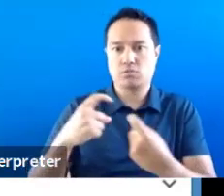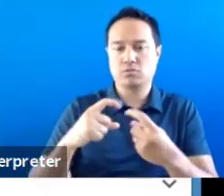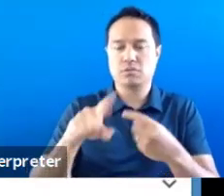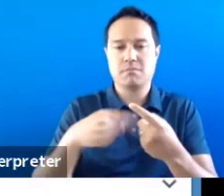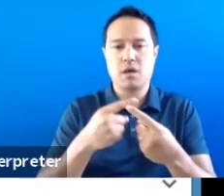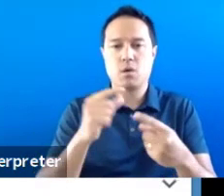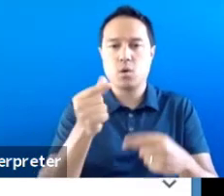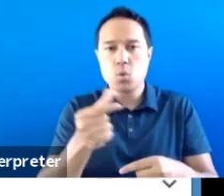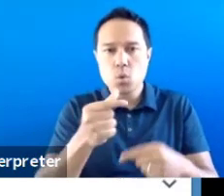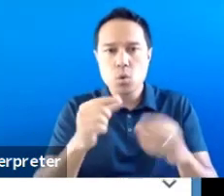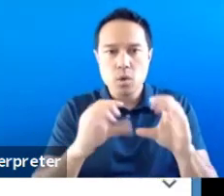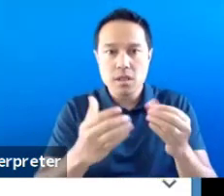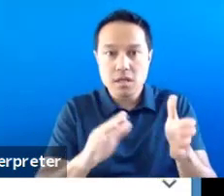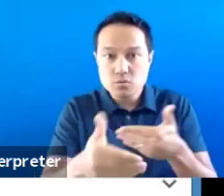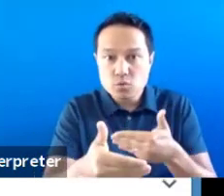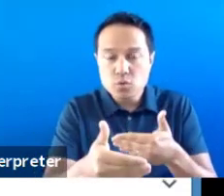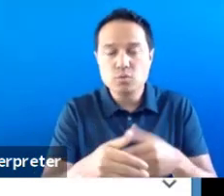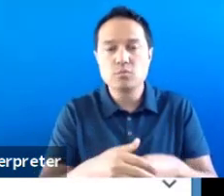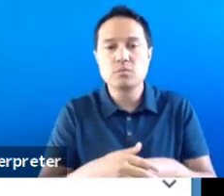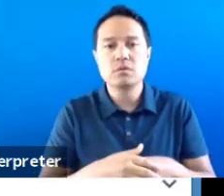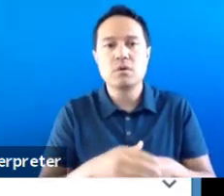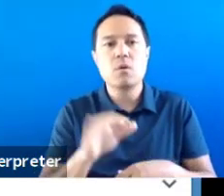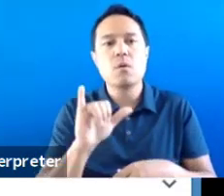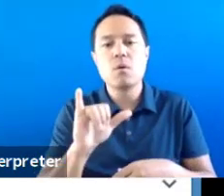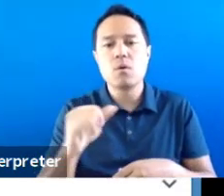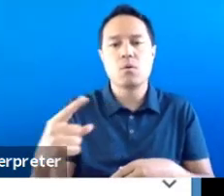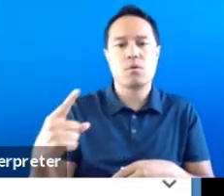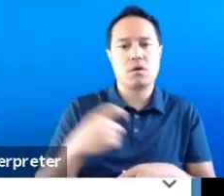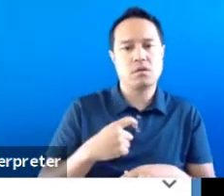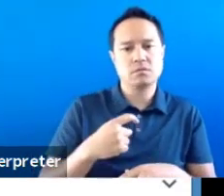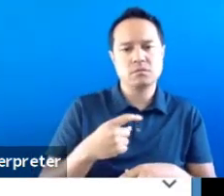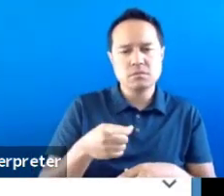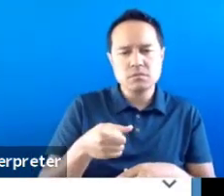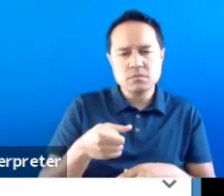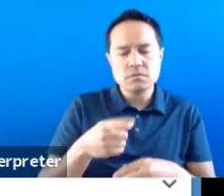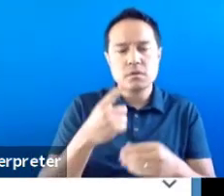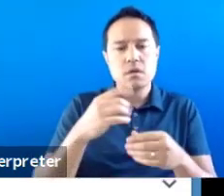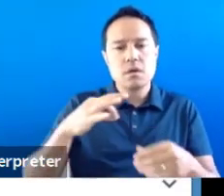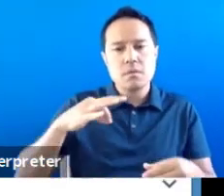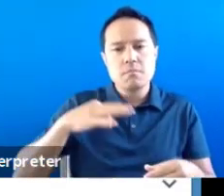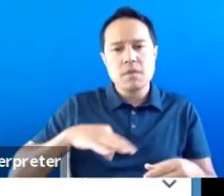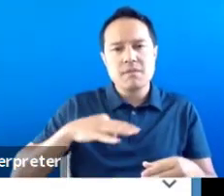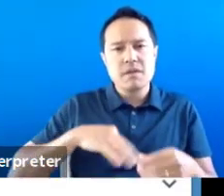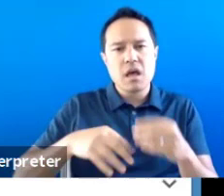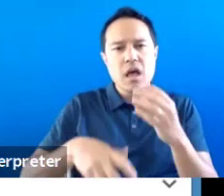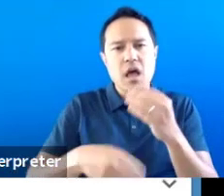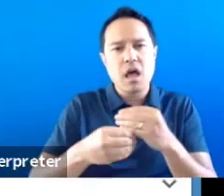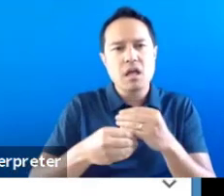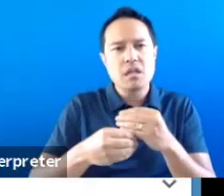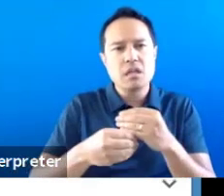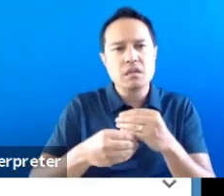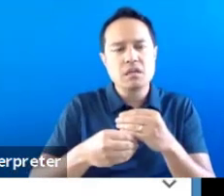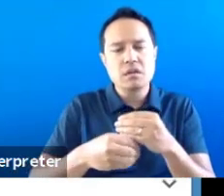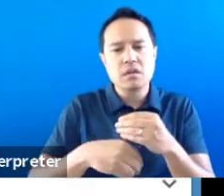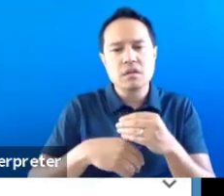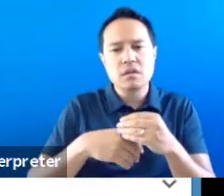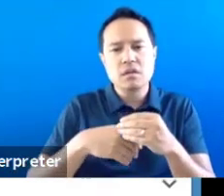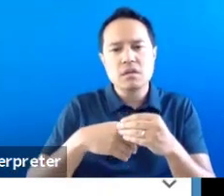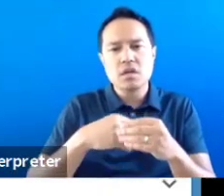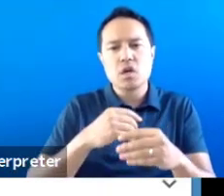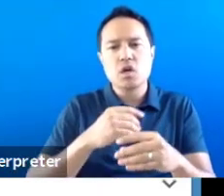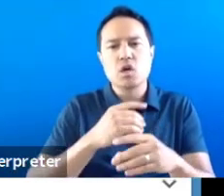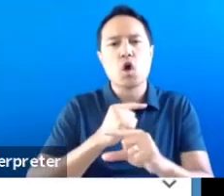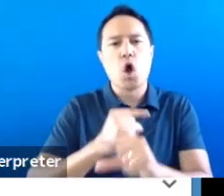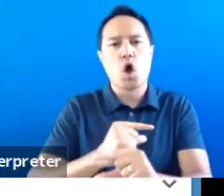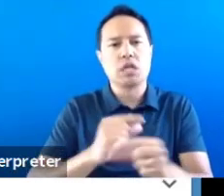Classroom and how to share it. It says, what is it? Oh, what is the benefit of adding guardians in Google Classroom? Great question. Here's the thing.